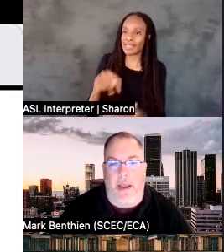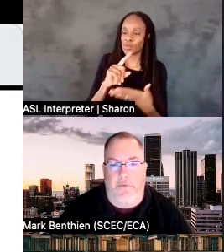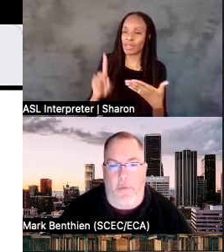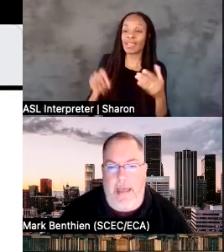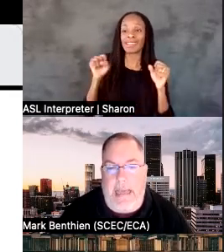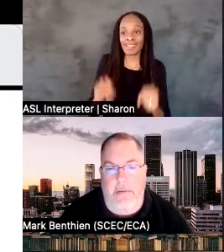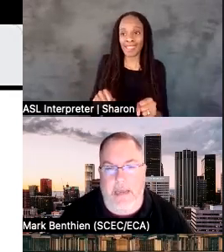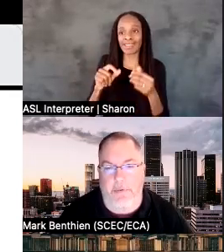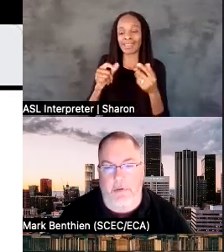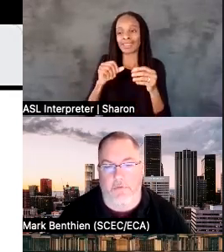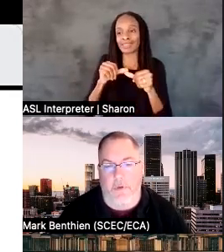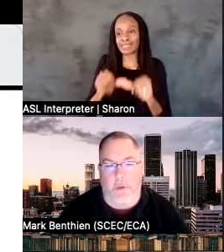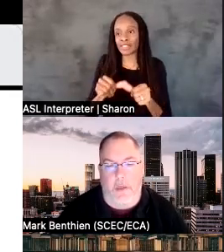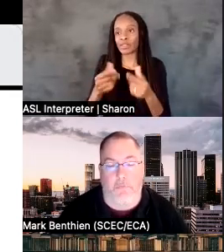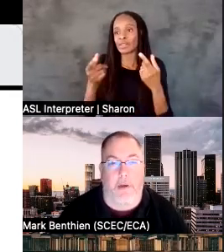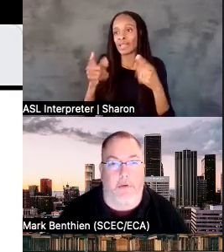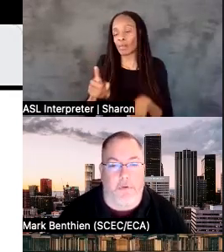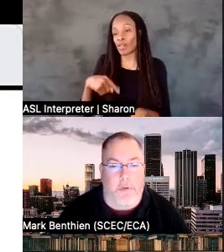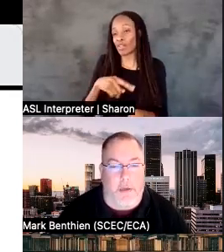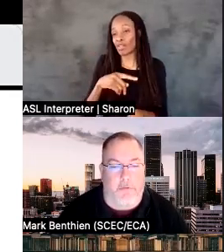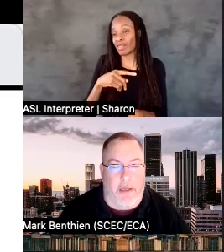we ready for that type of